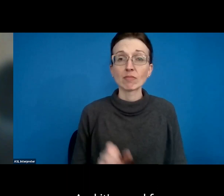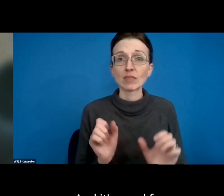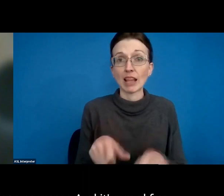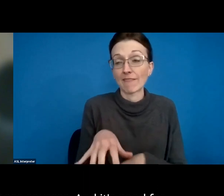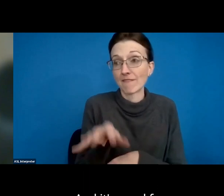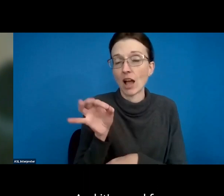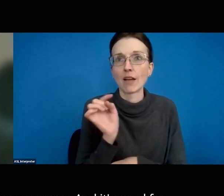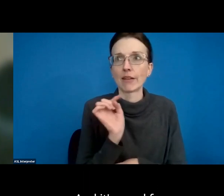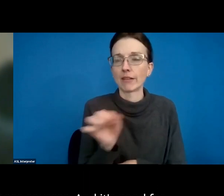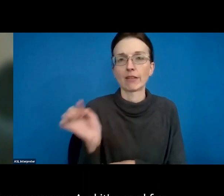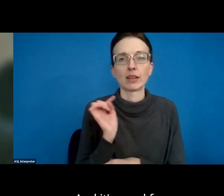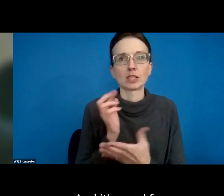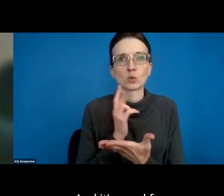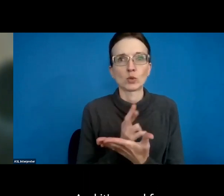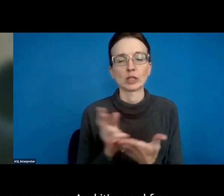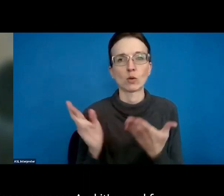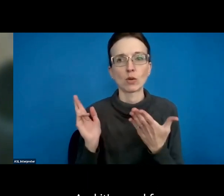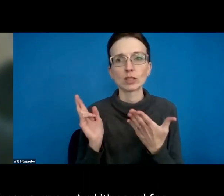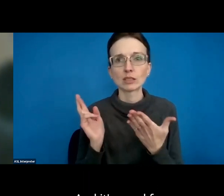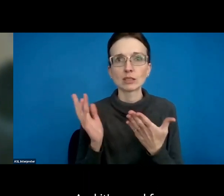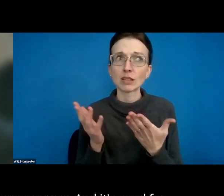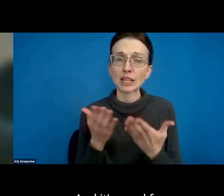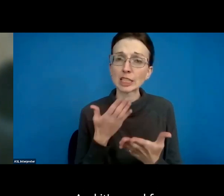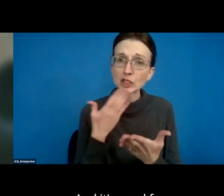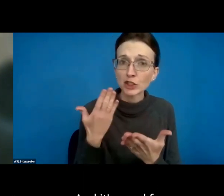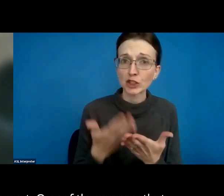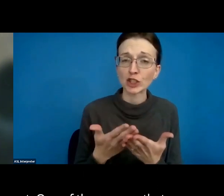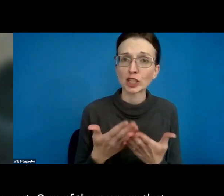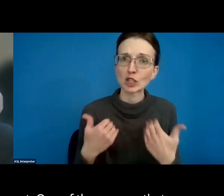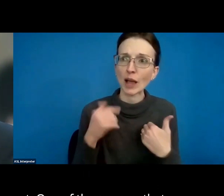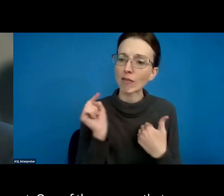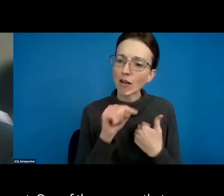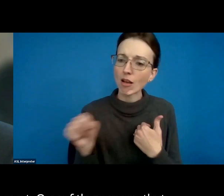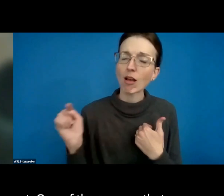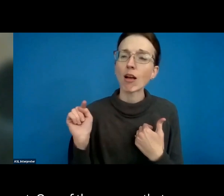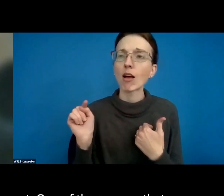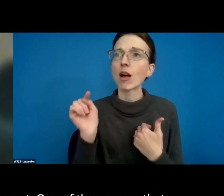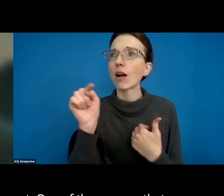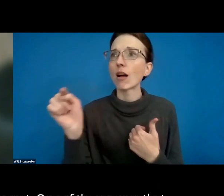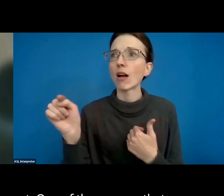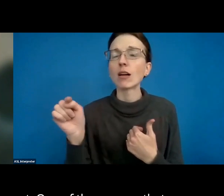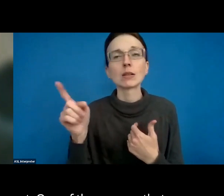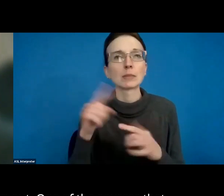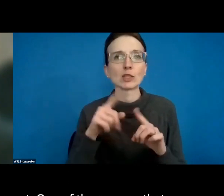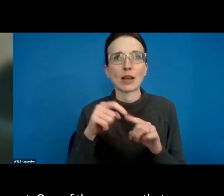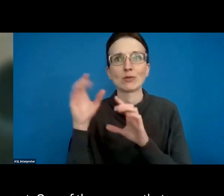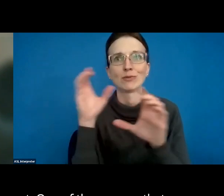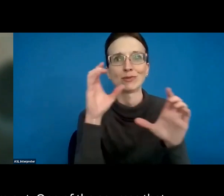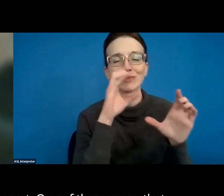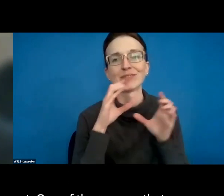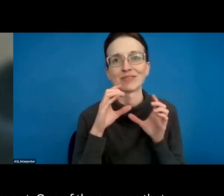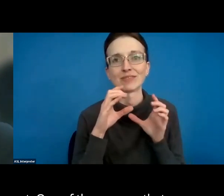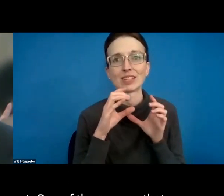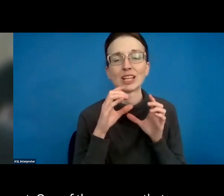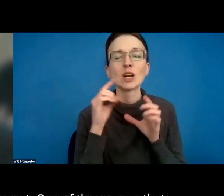and it's good for you to have those sources, but you need to seek them out. One of the sources that